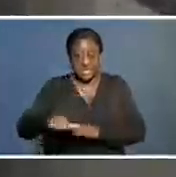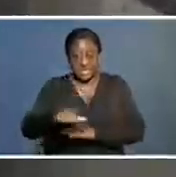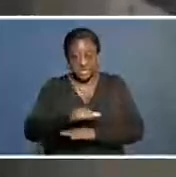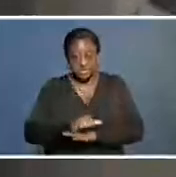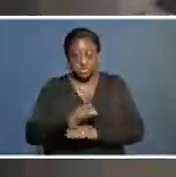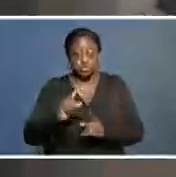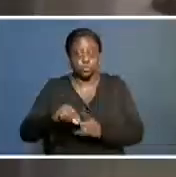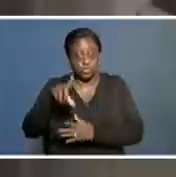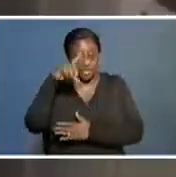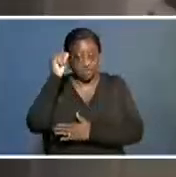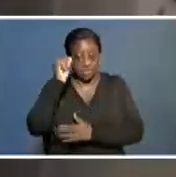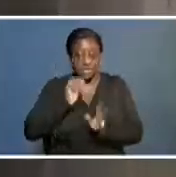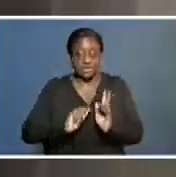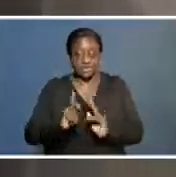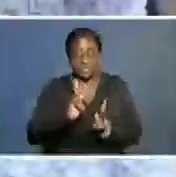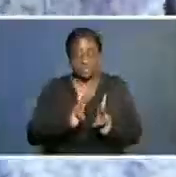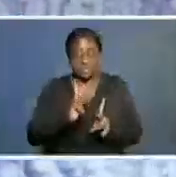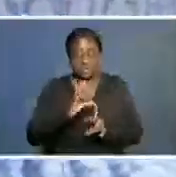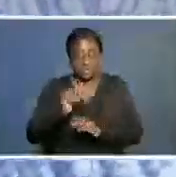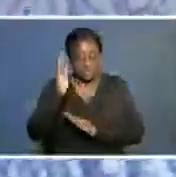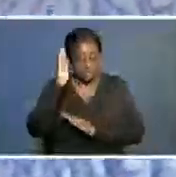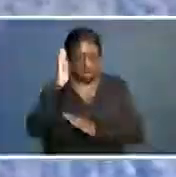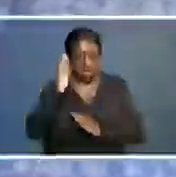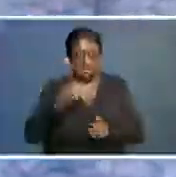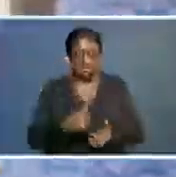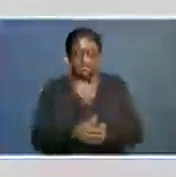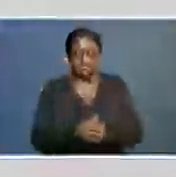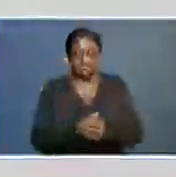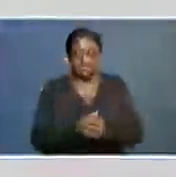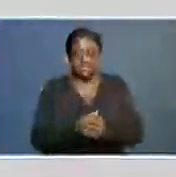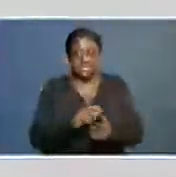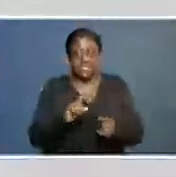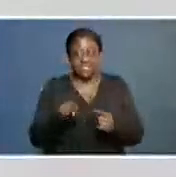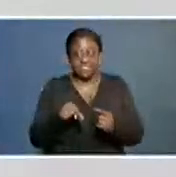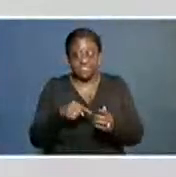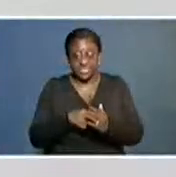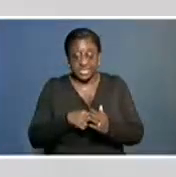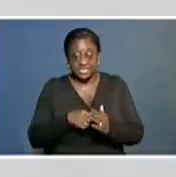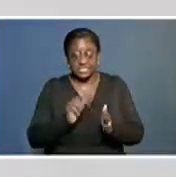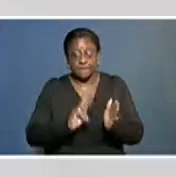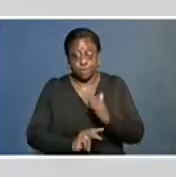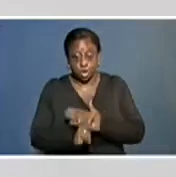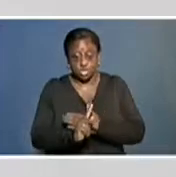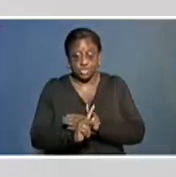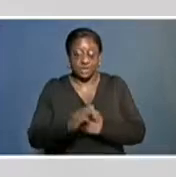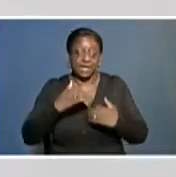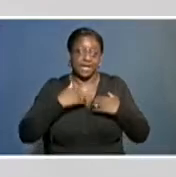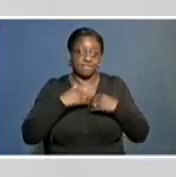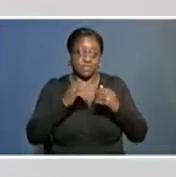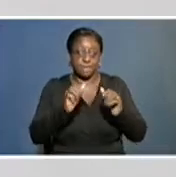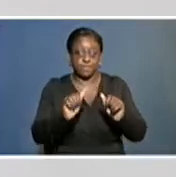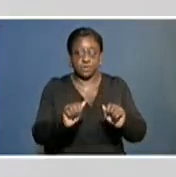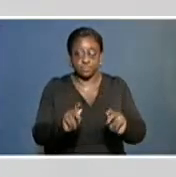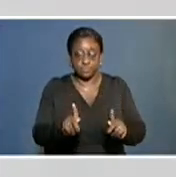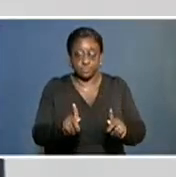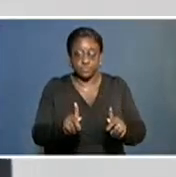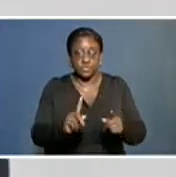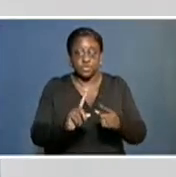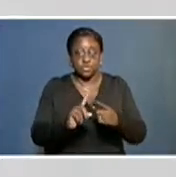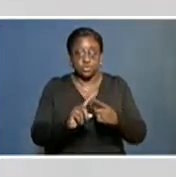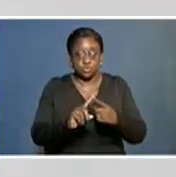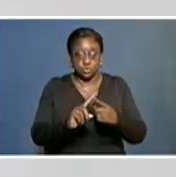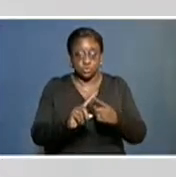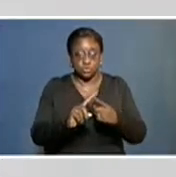government and the people of the Bahamas. This project has the potential to become a